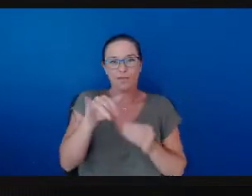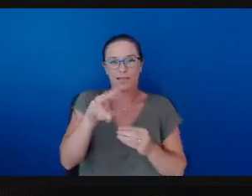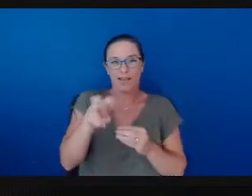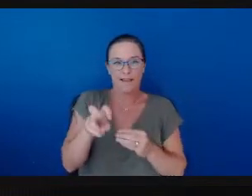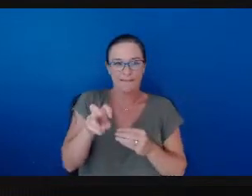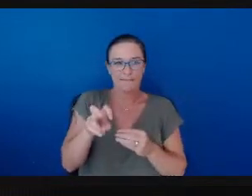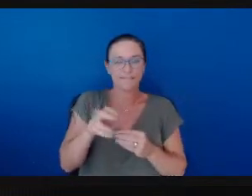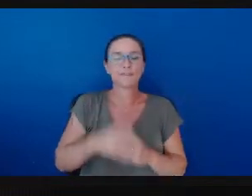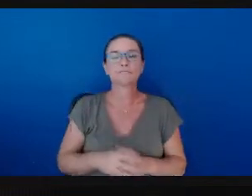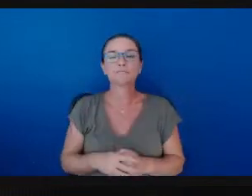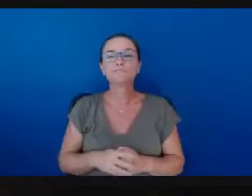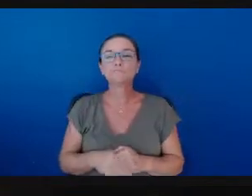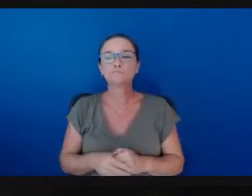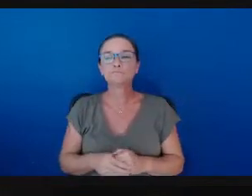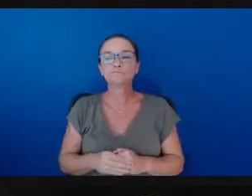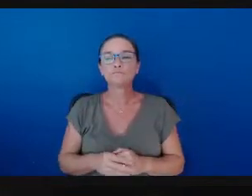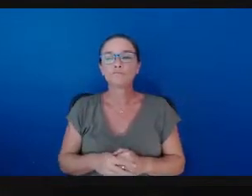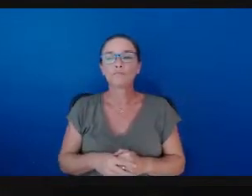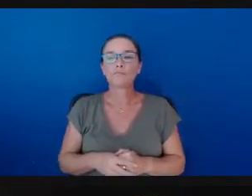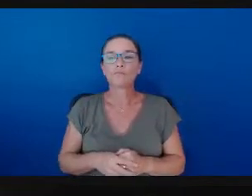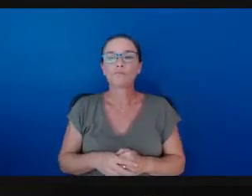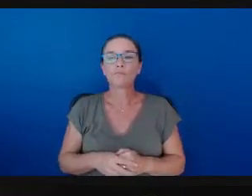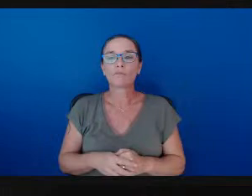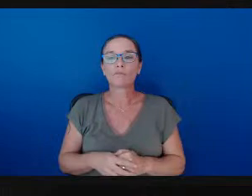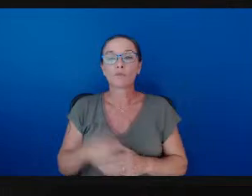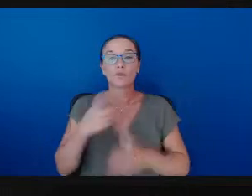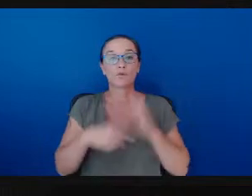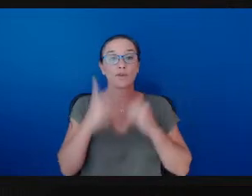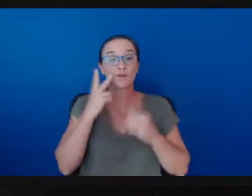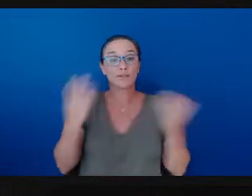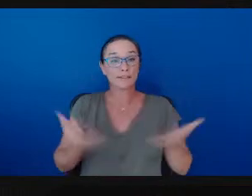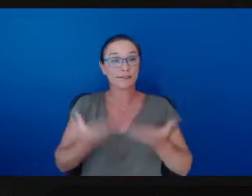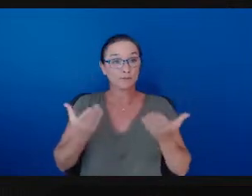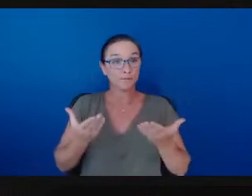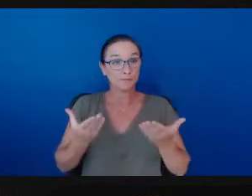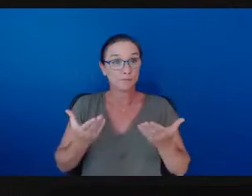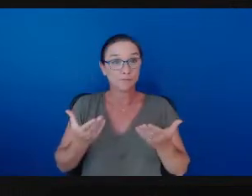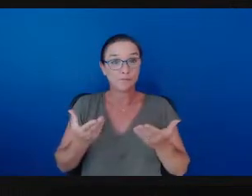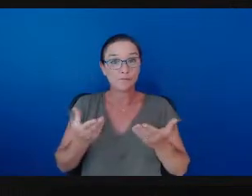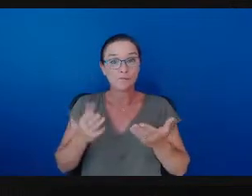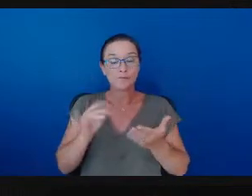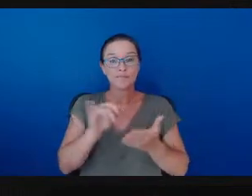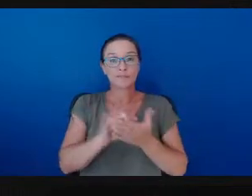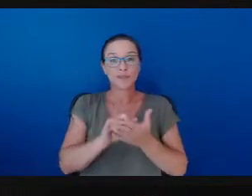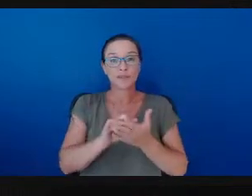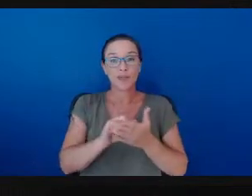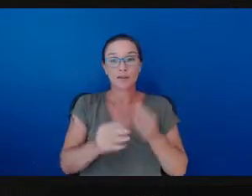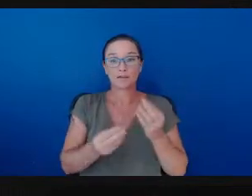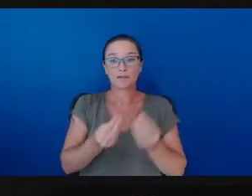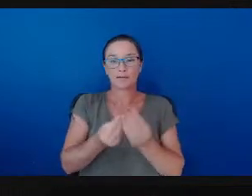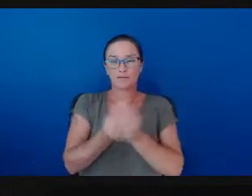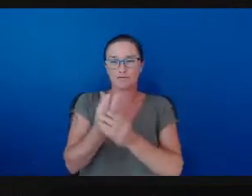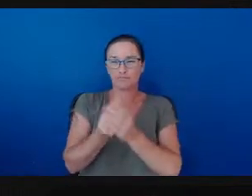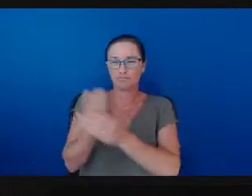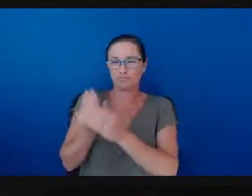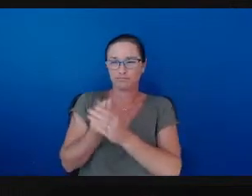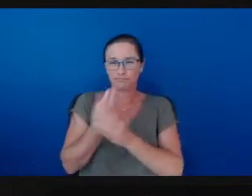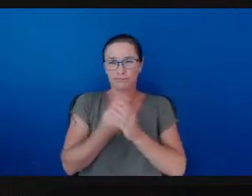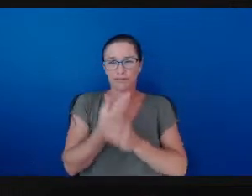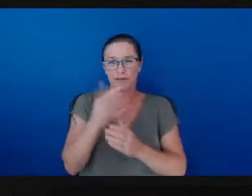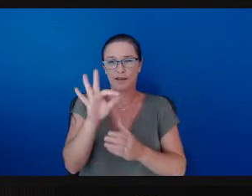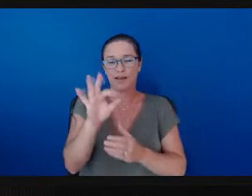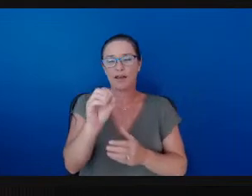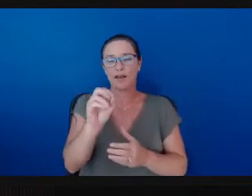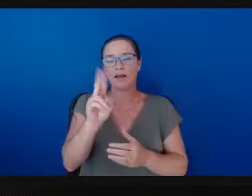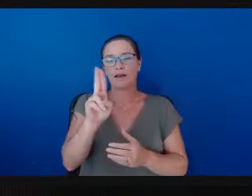additional programming today. So yeah, that's what you see here on the screen is that intense fountaining from that center